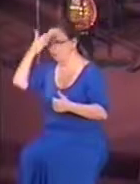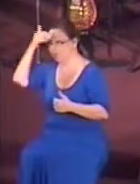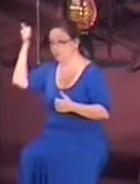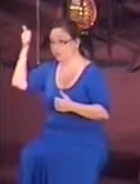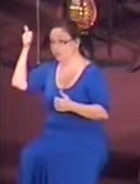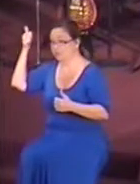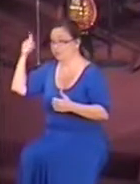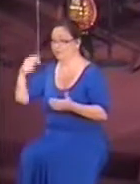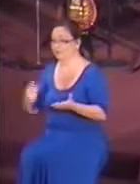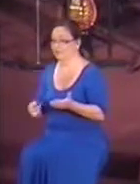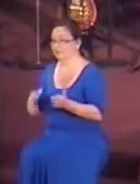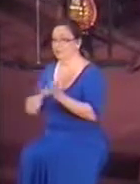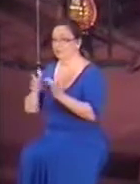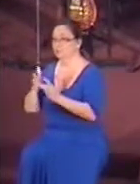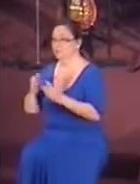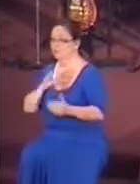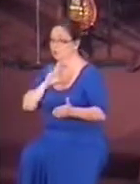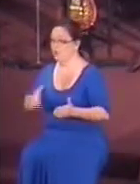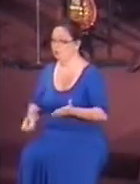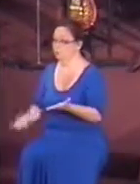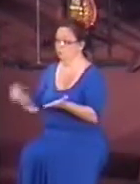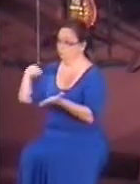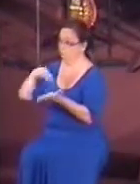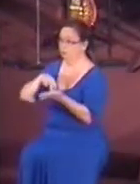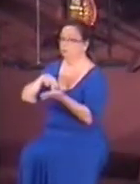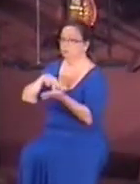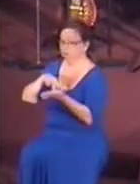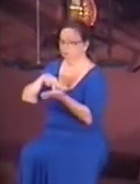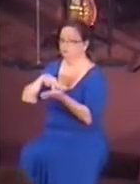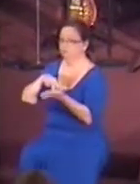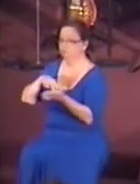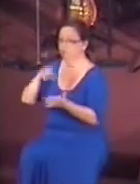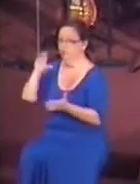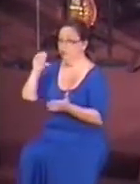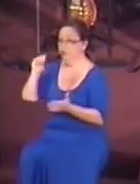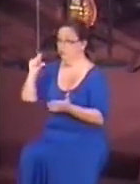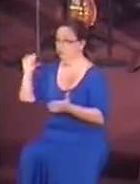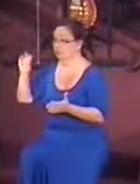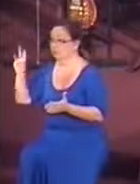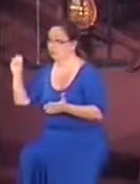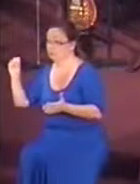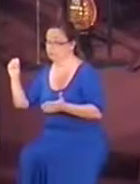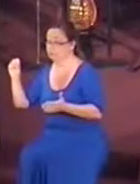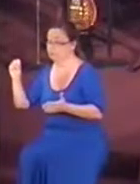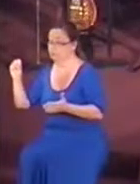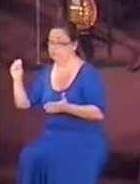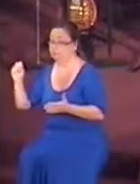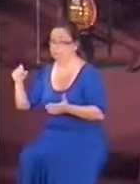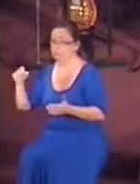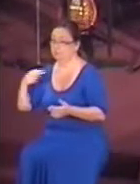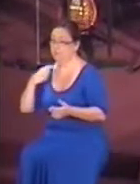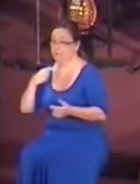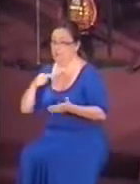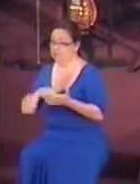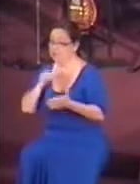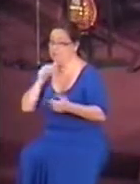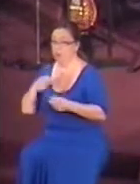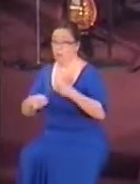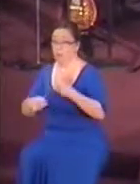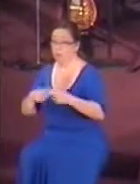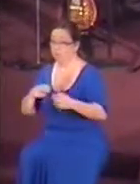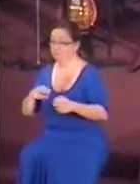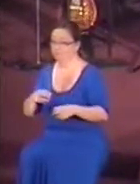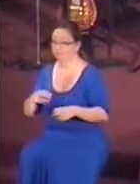resurrection of Jesus Christ. And like I said, as with C.S. Lewis and Oz Guinness, this isn't a problem that is foreign to the Old